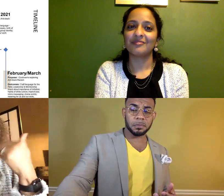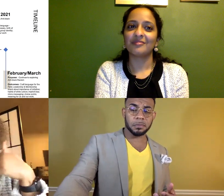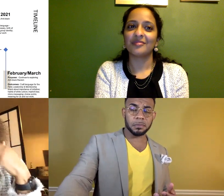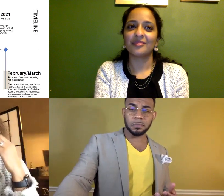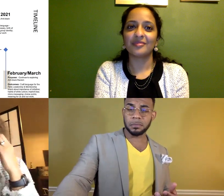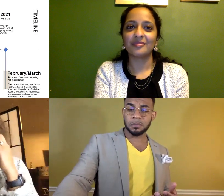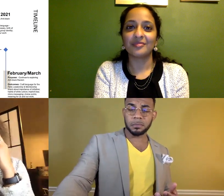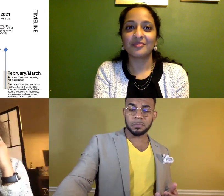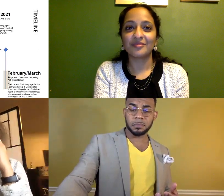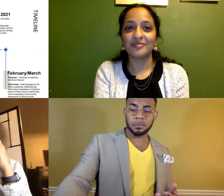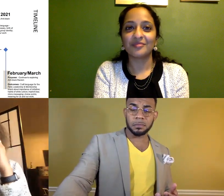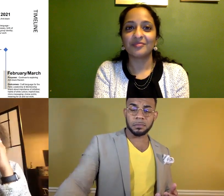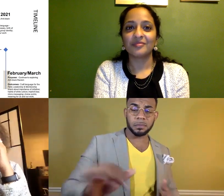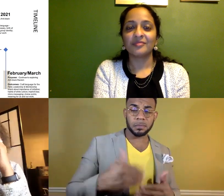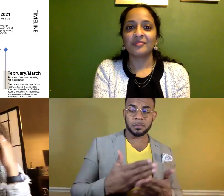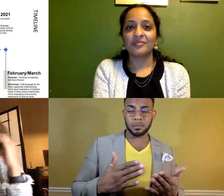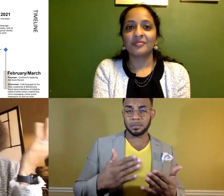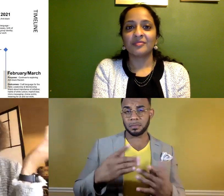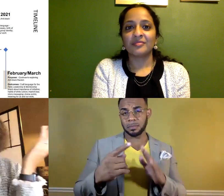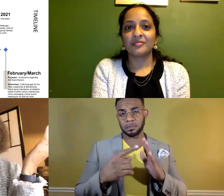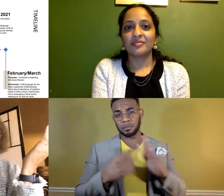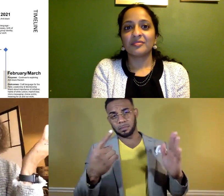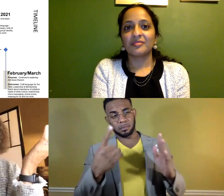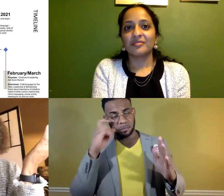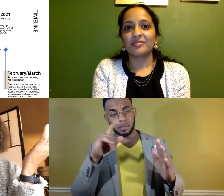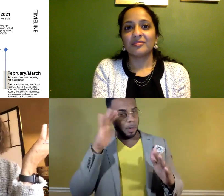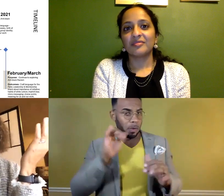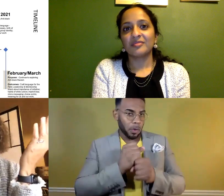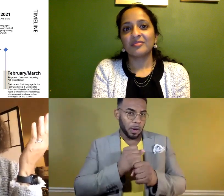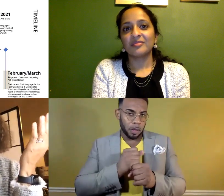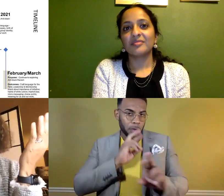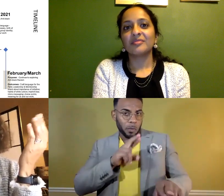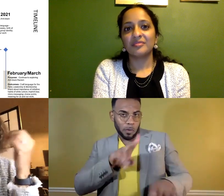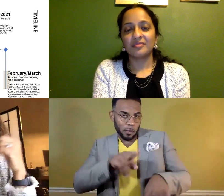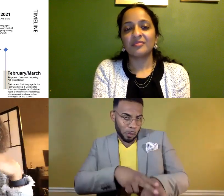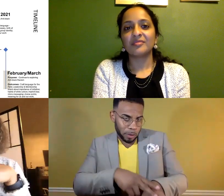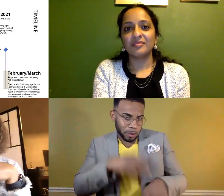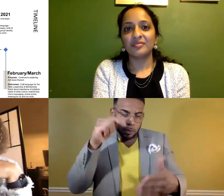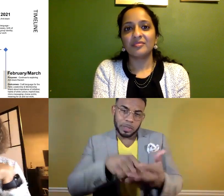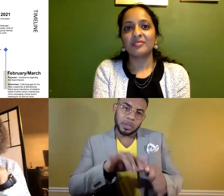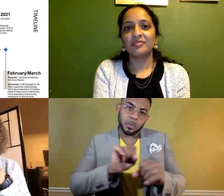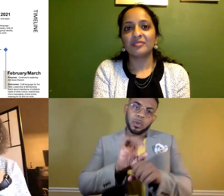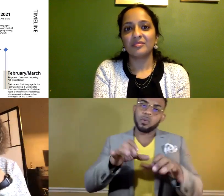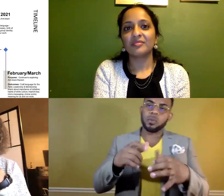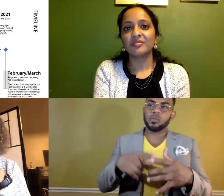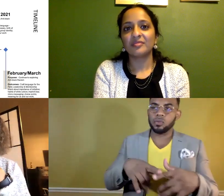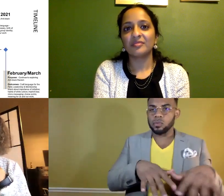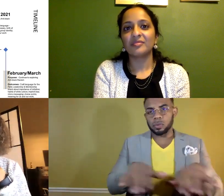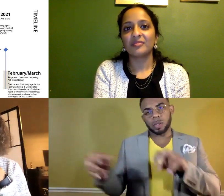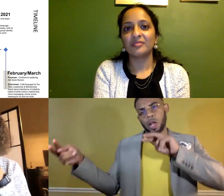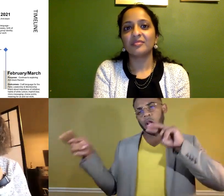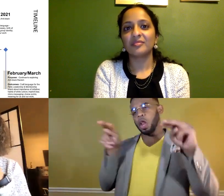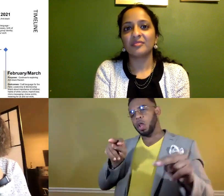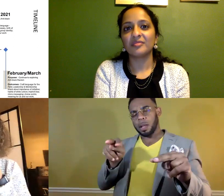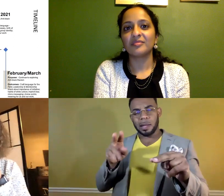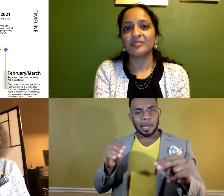Preeti, what were some of the things that were standing out for you? Because I know we're going to create a report for this work group to take a look at